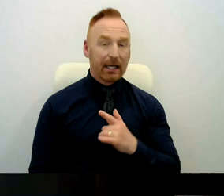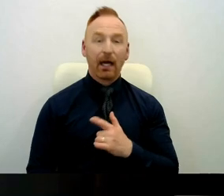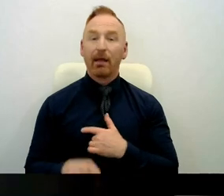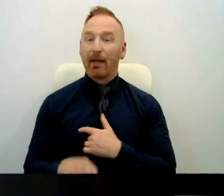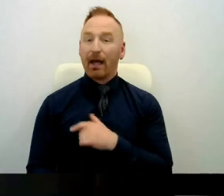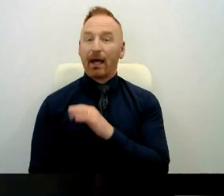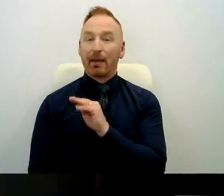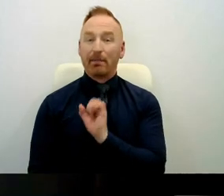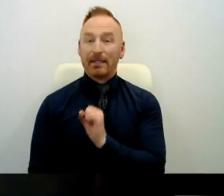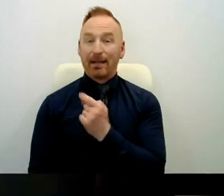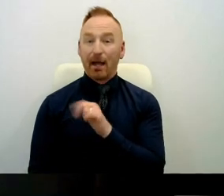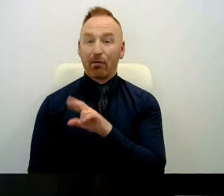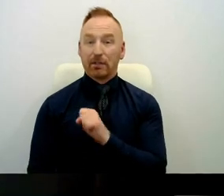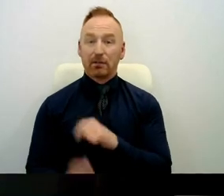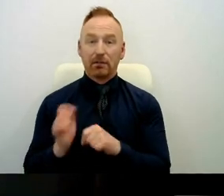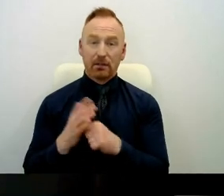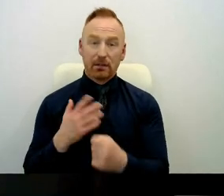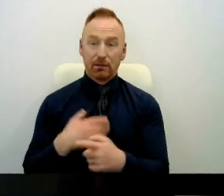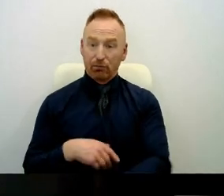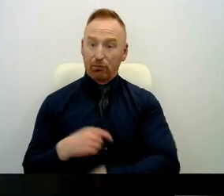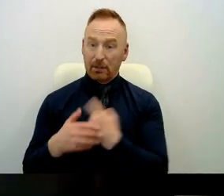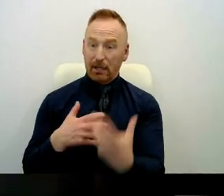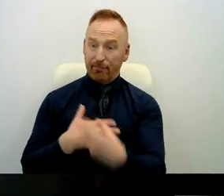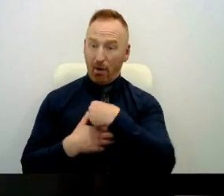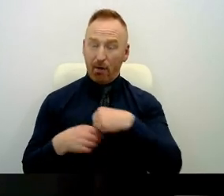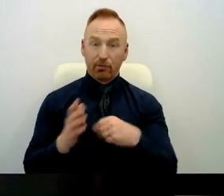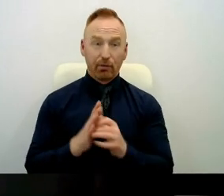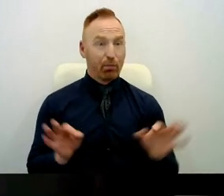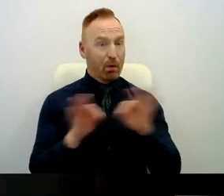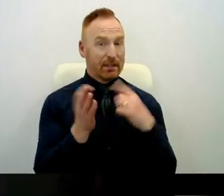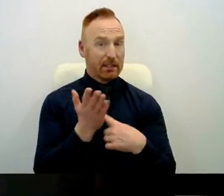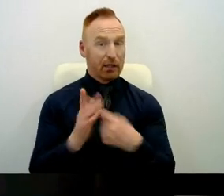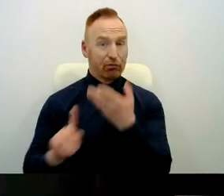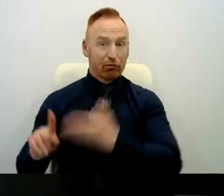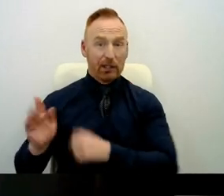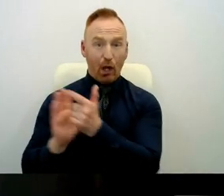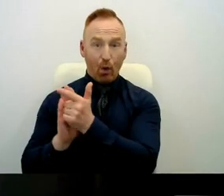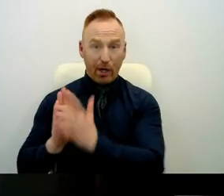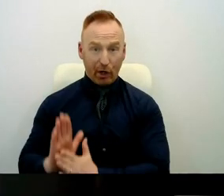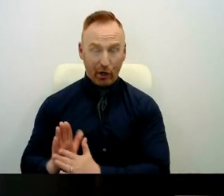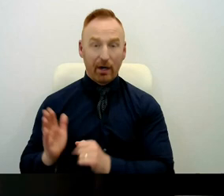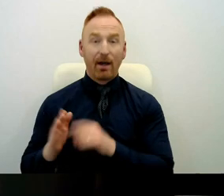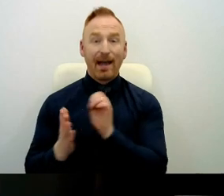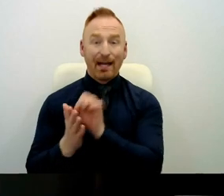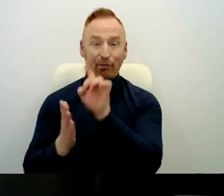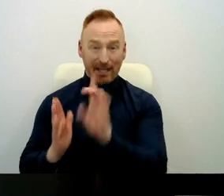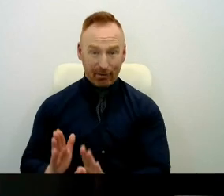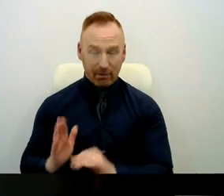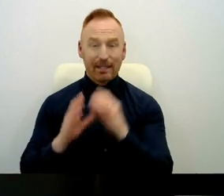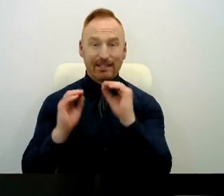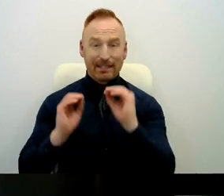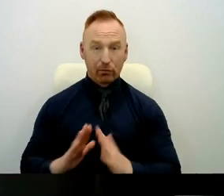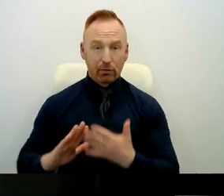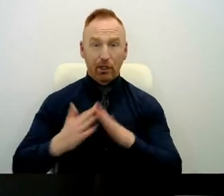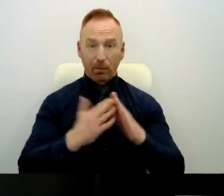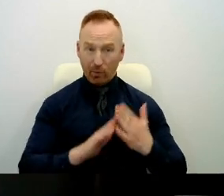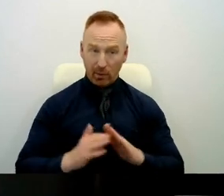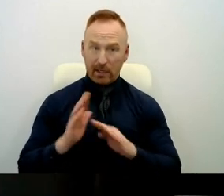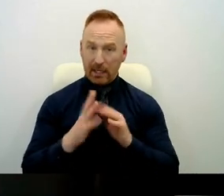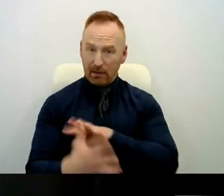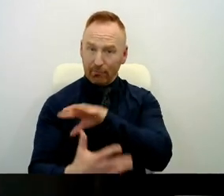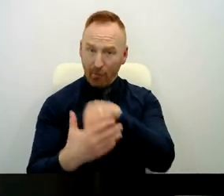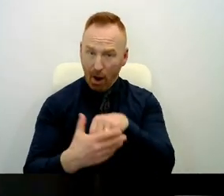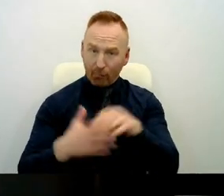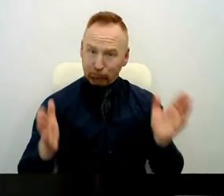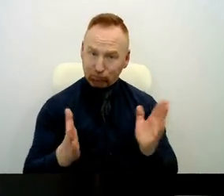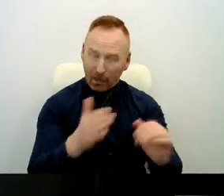Laurelle Harris is with us today to shed light on these critical questions. As a lawyer, scholar, teacher, and community builder,